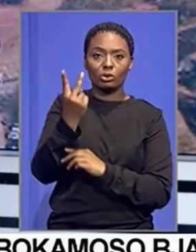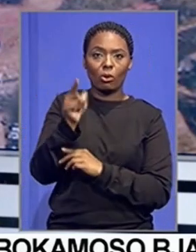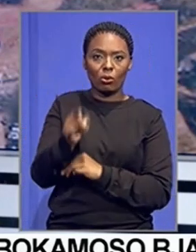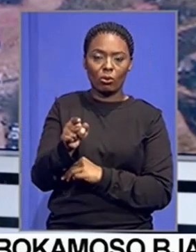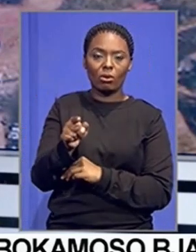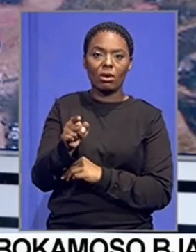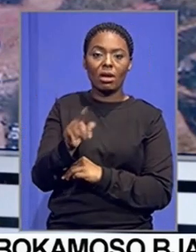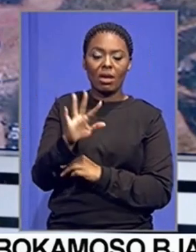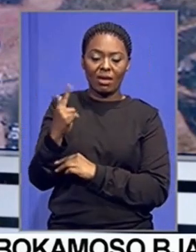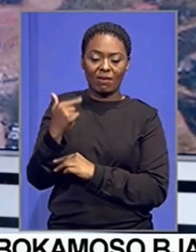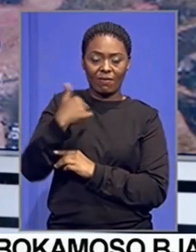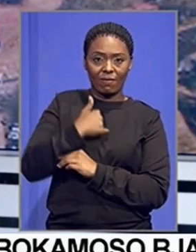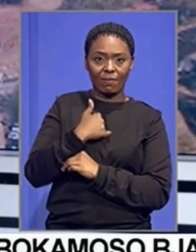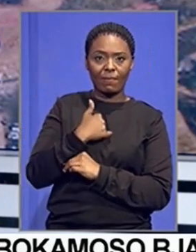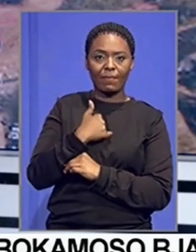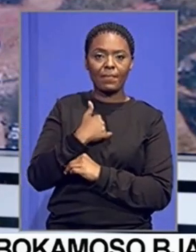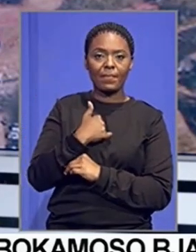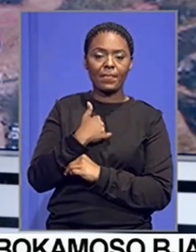if